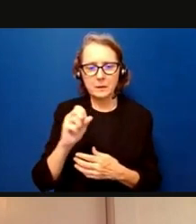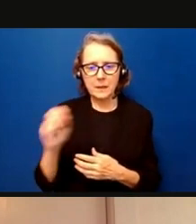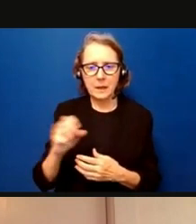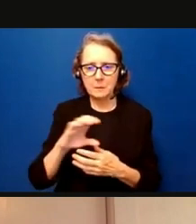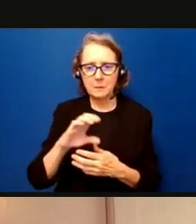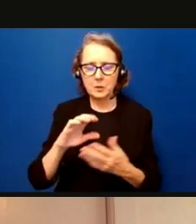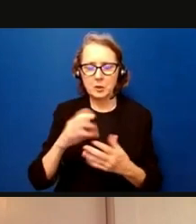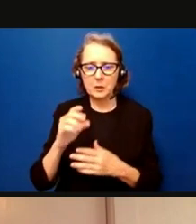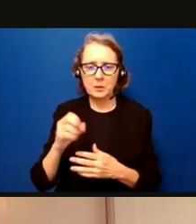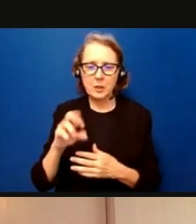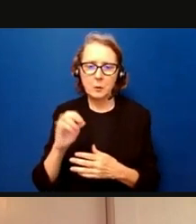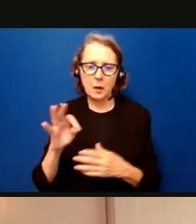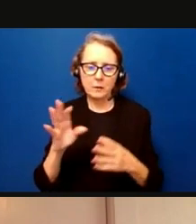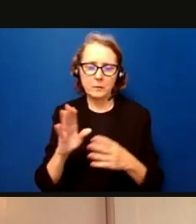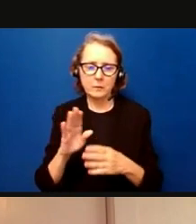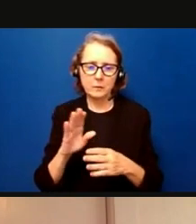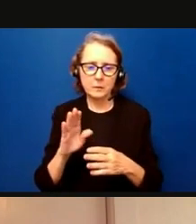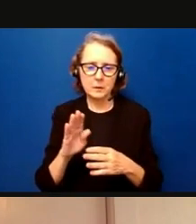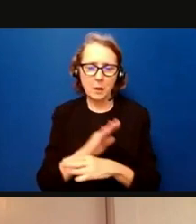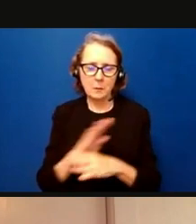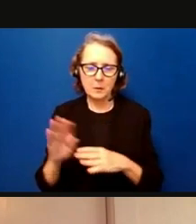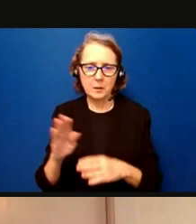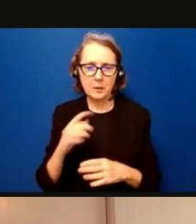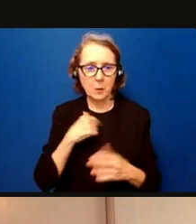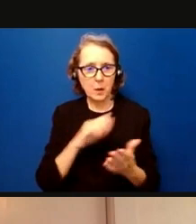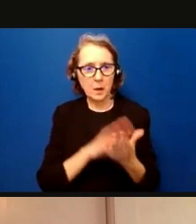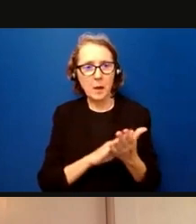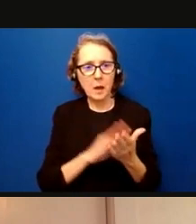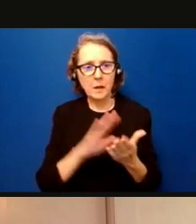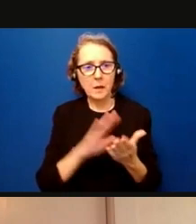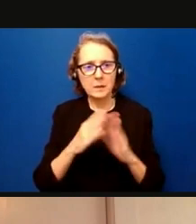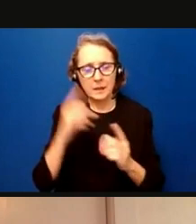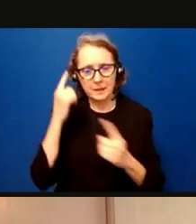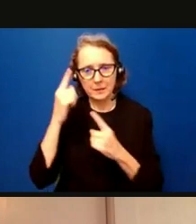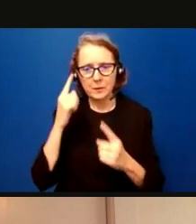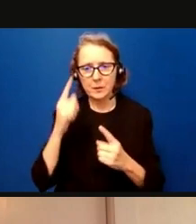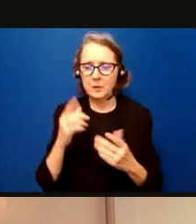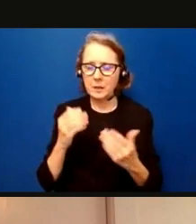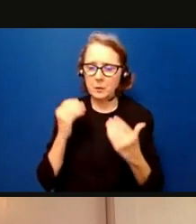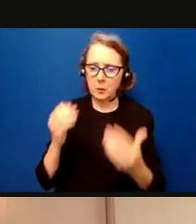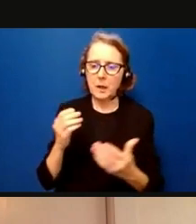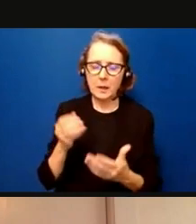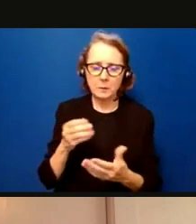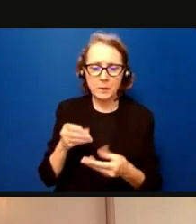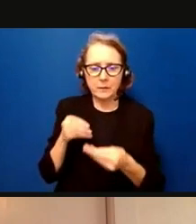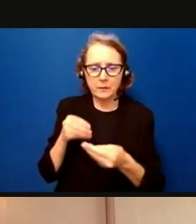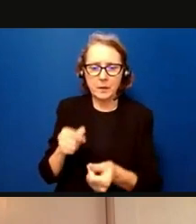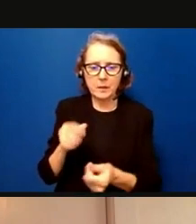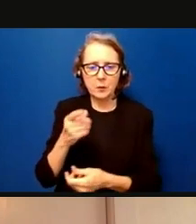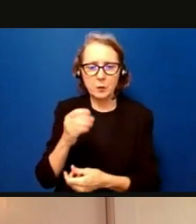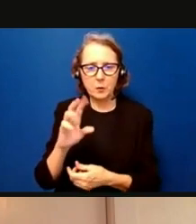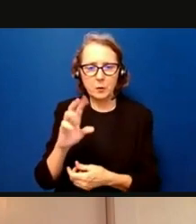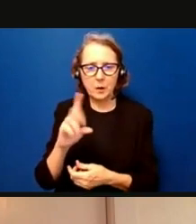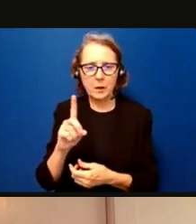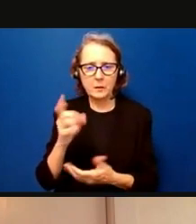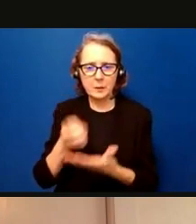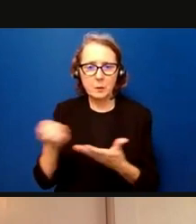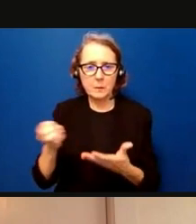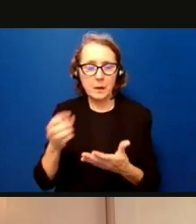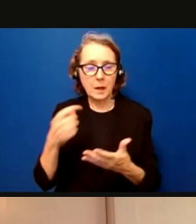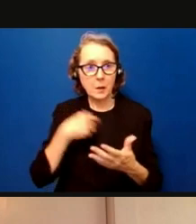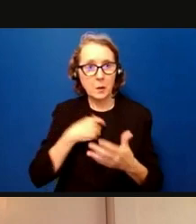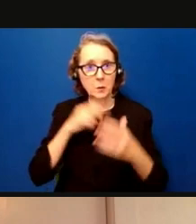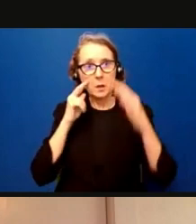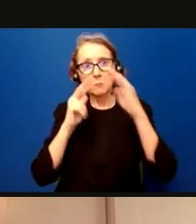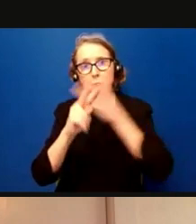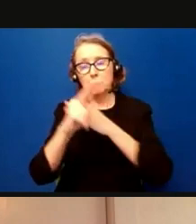50,000 local employees. We applaud the city's consideration in moving forward with ground equipment funding. As we look at the bigger picture for the future of Salem's